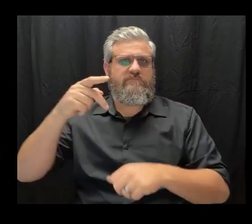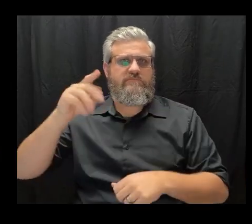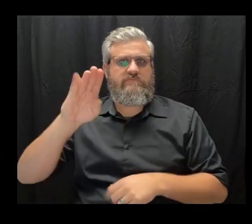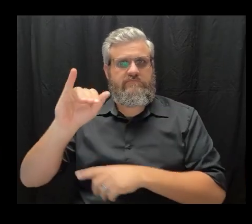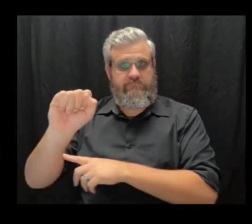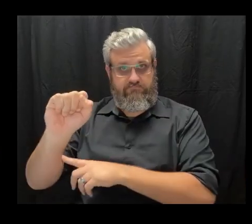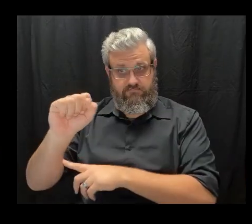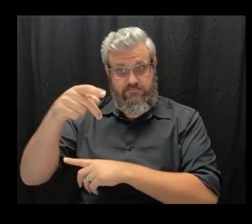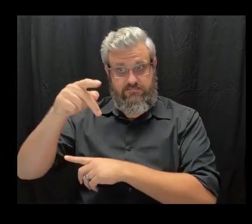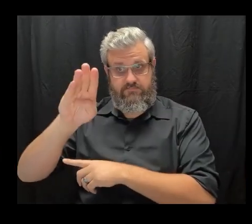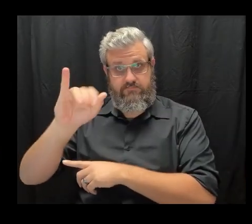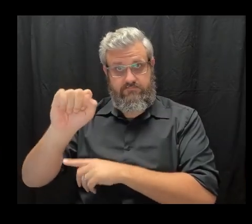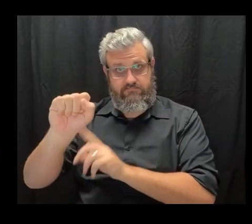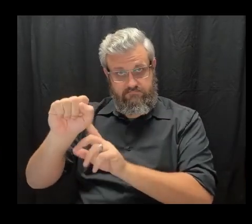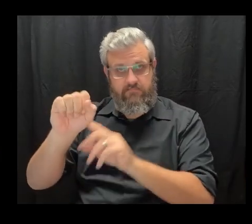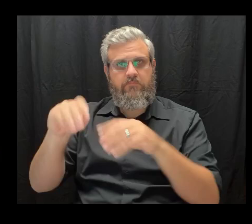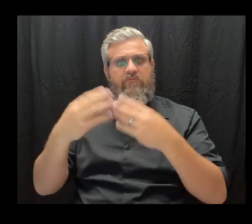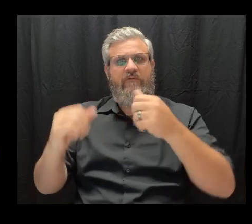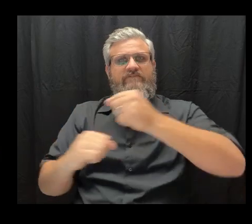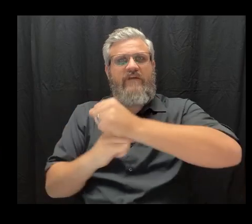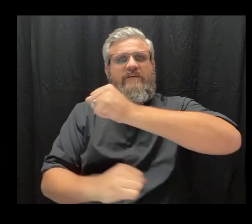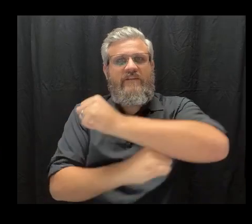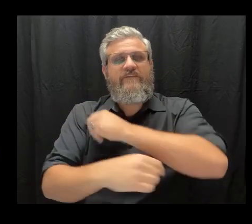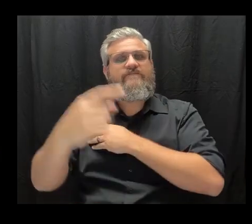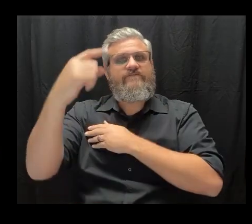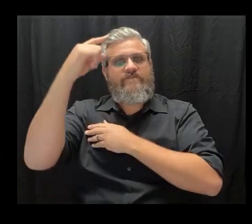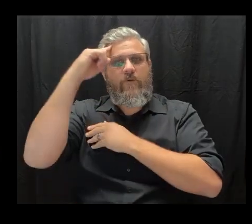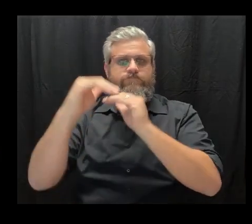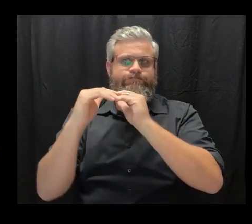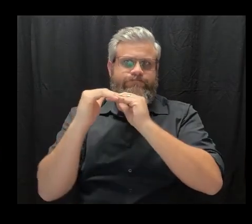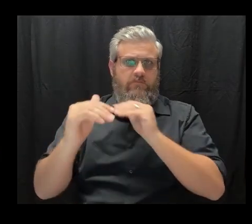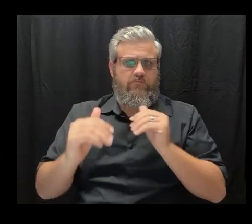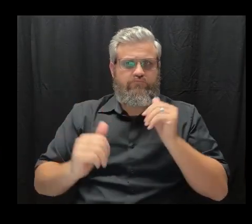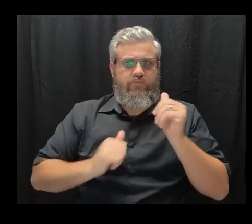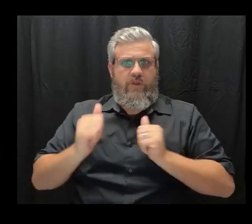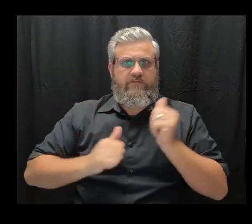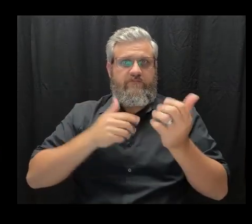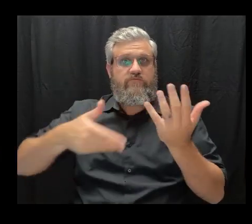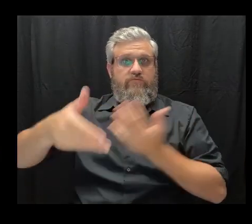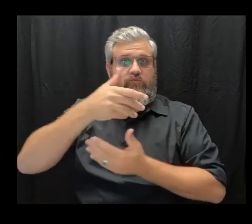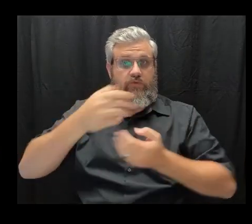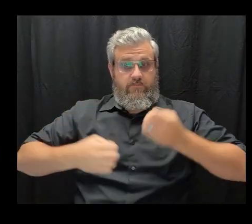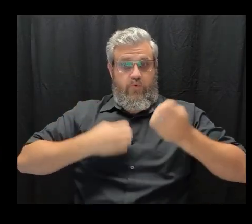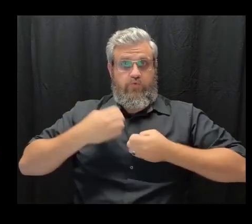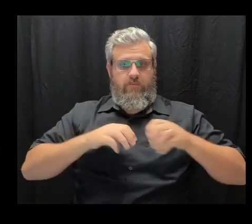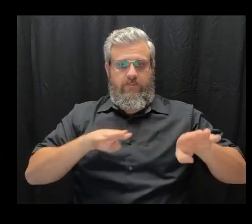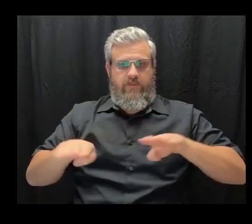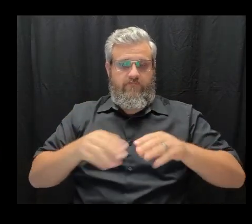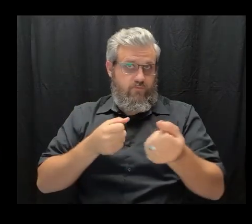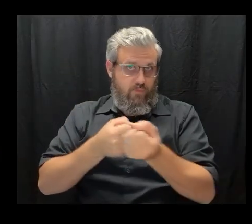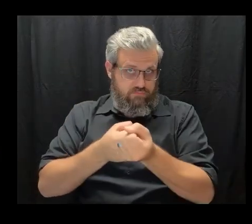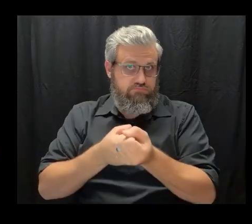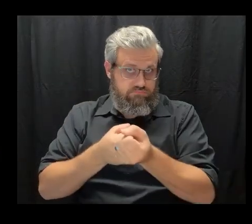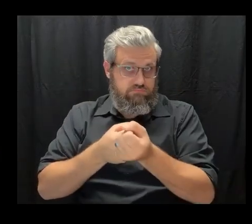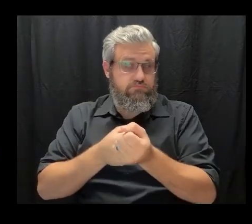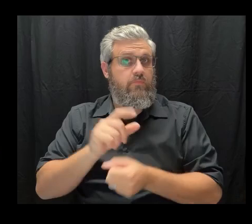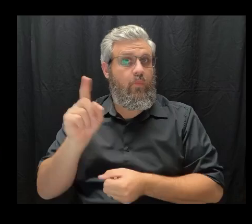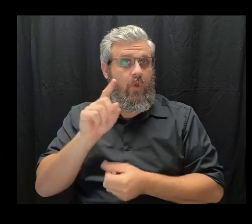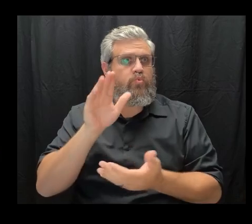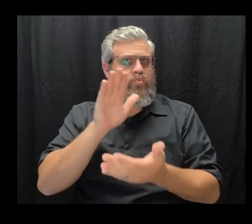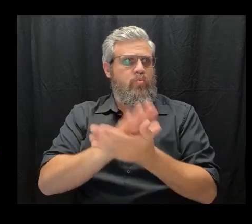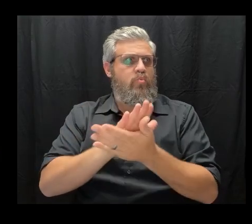PBIS provides the foundation for consistent, proactive social, emotional, and behavioral supports at both the school-wide and